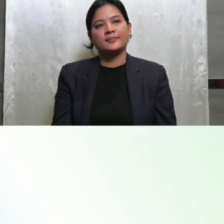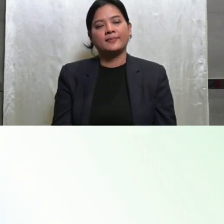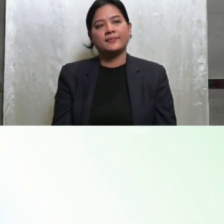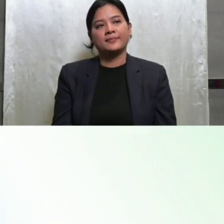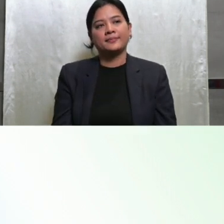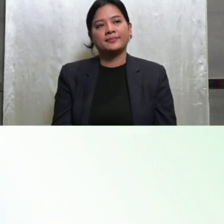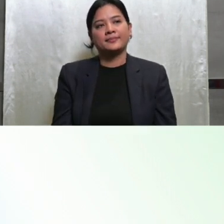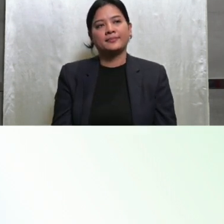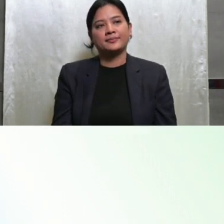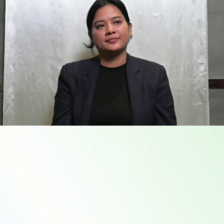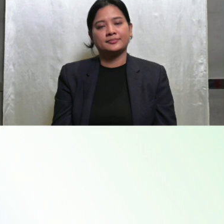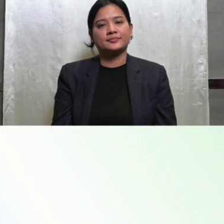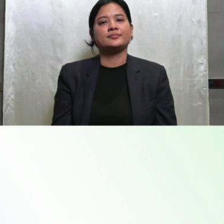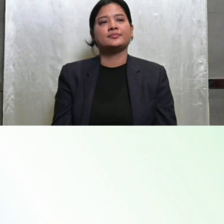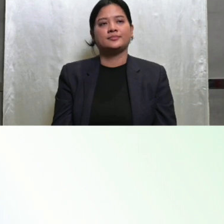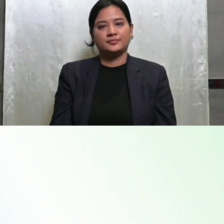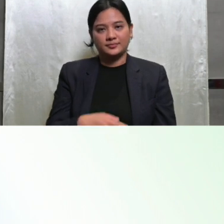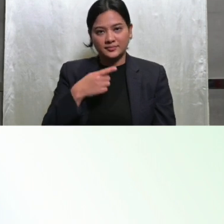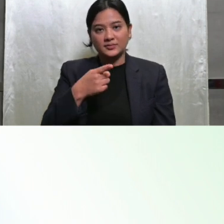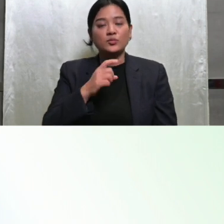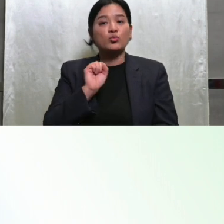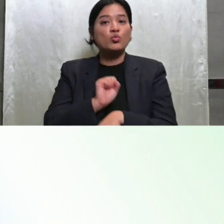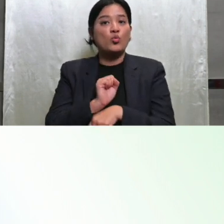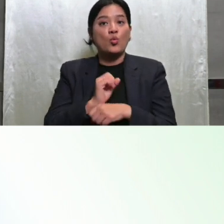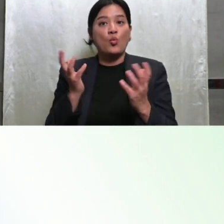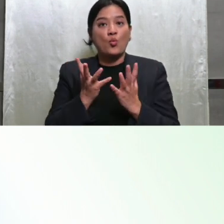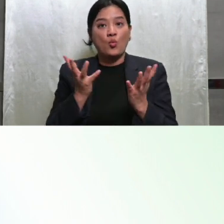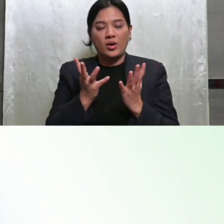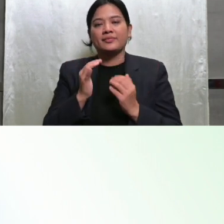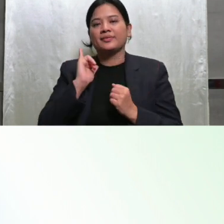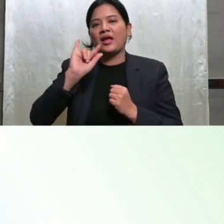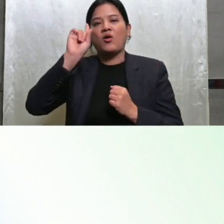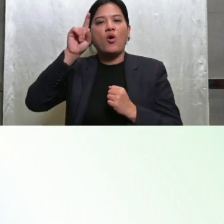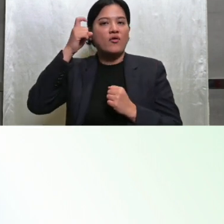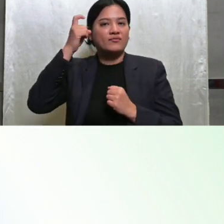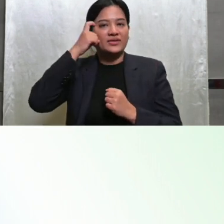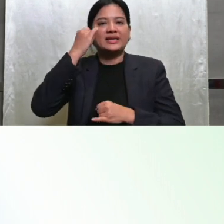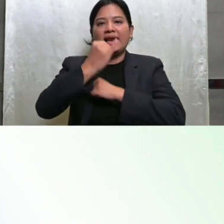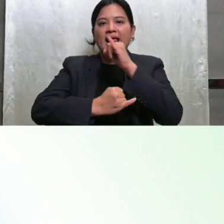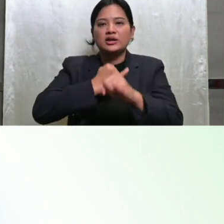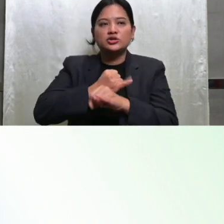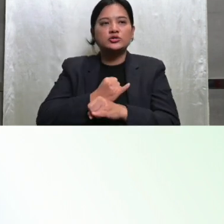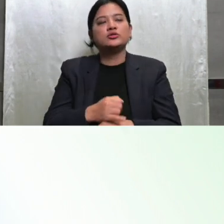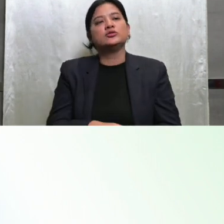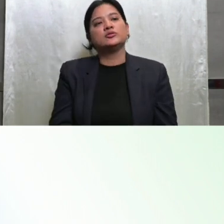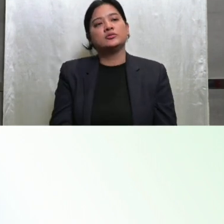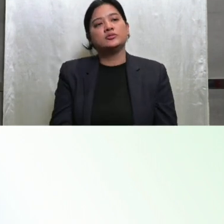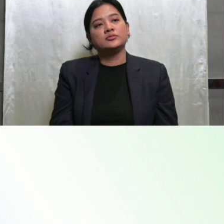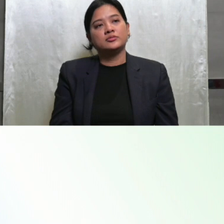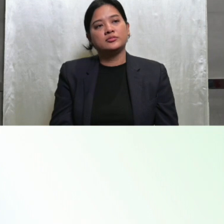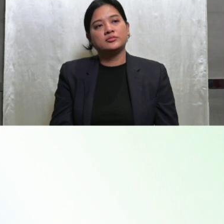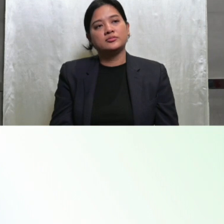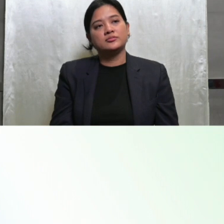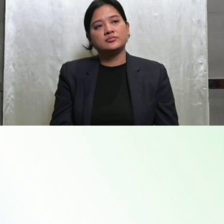with the foundational badges, right? And in fact, in the right side of the screen, we have co-created